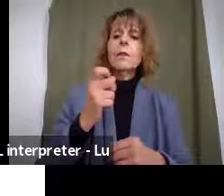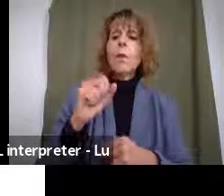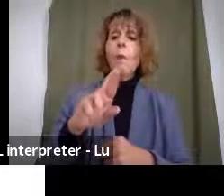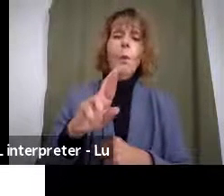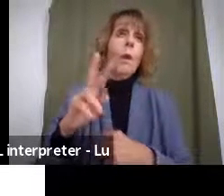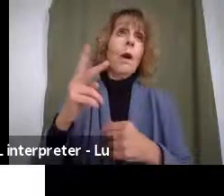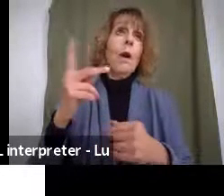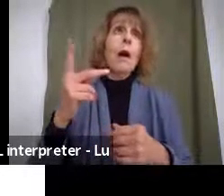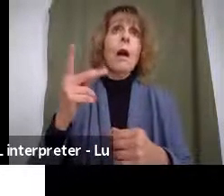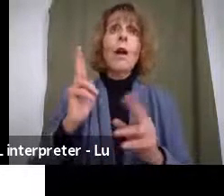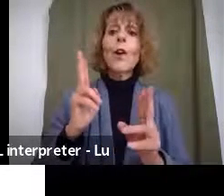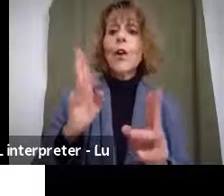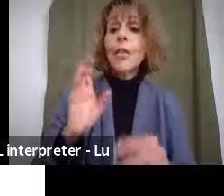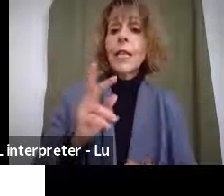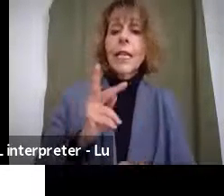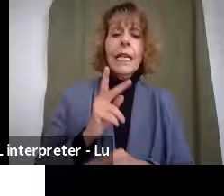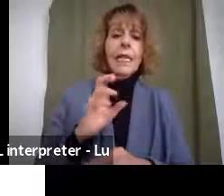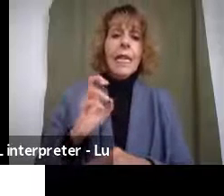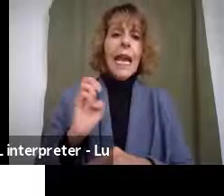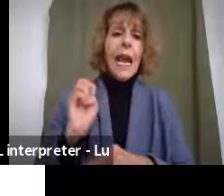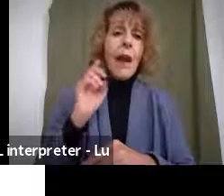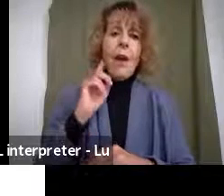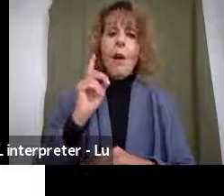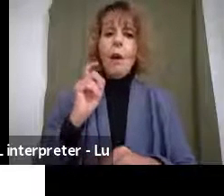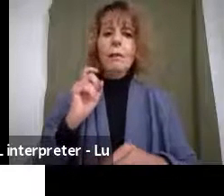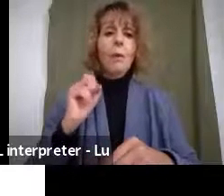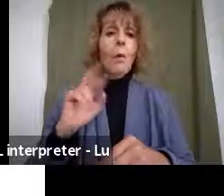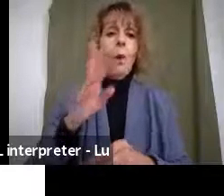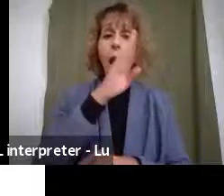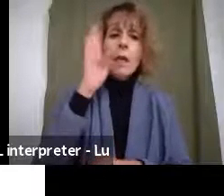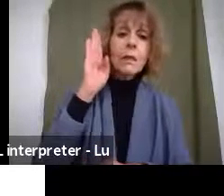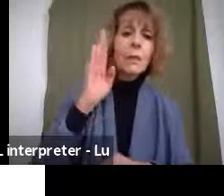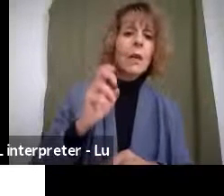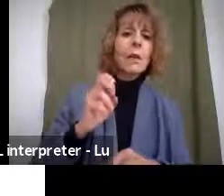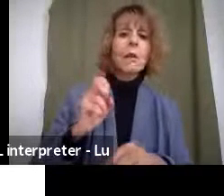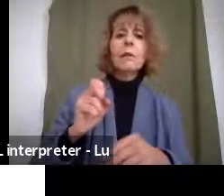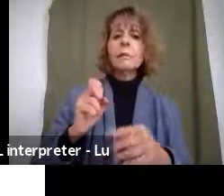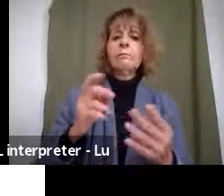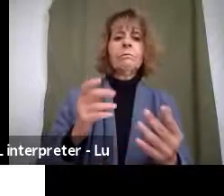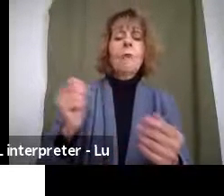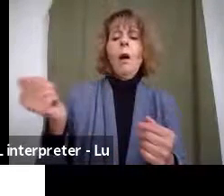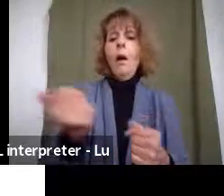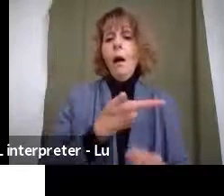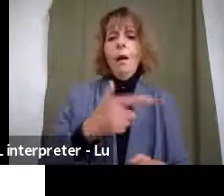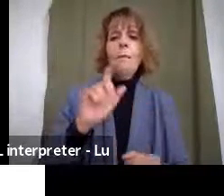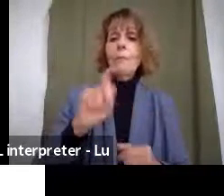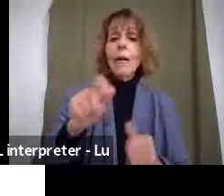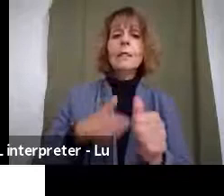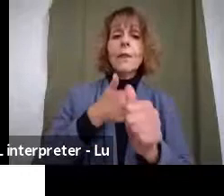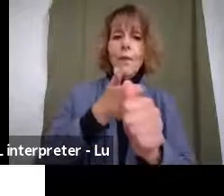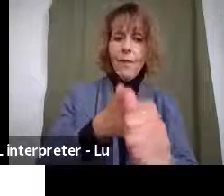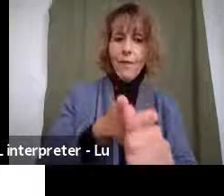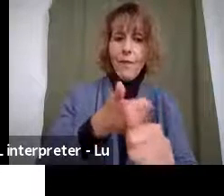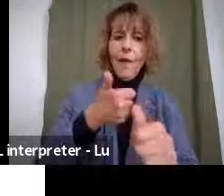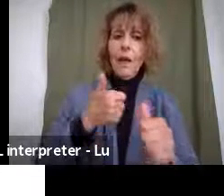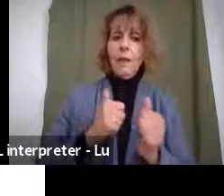then any amenities that you might find within these healthcare services. So your